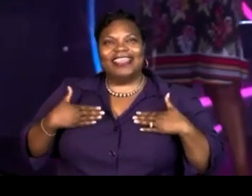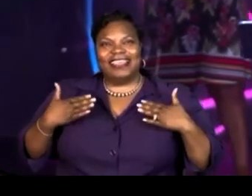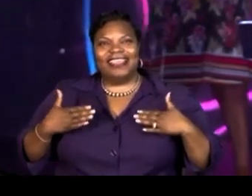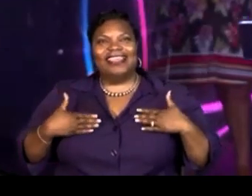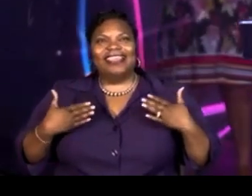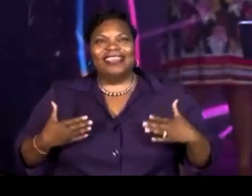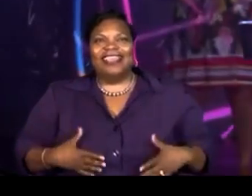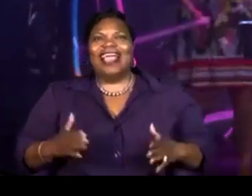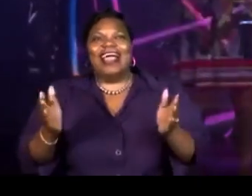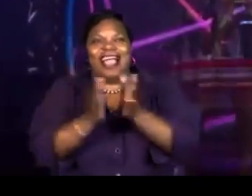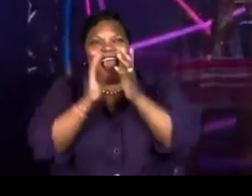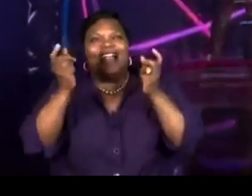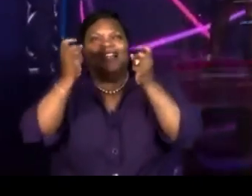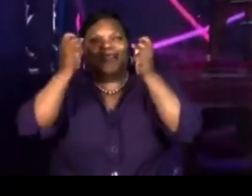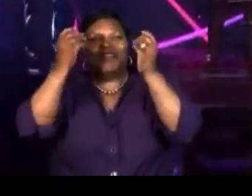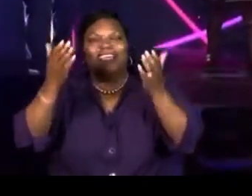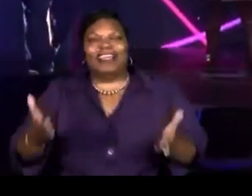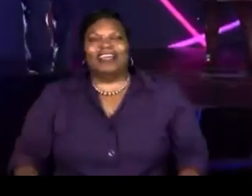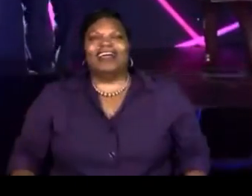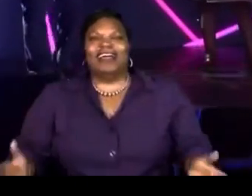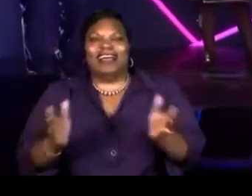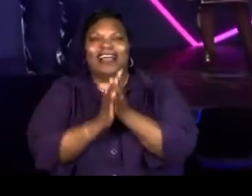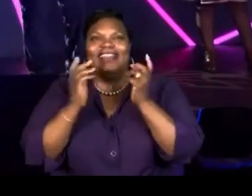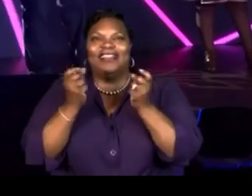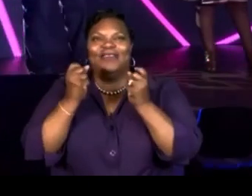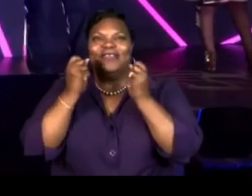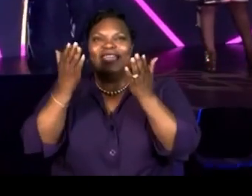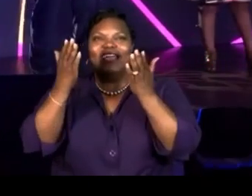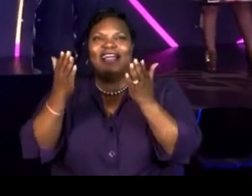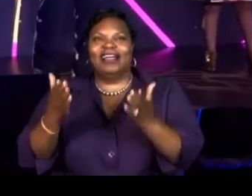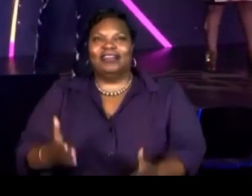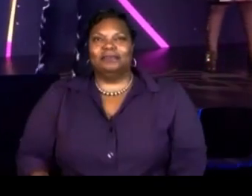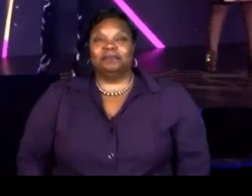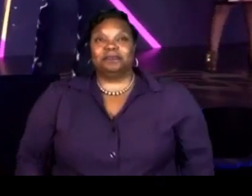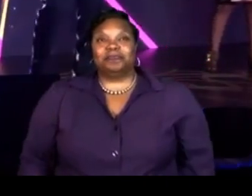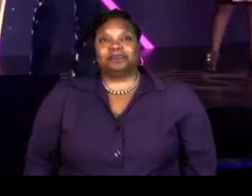glad. Hallelujah. Hallelujah. This is.